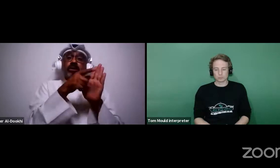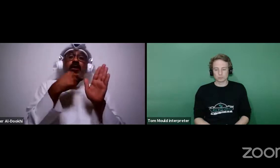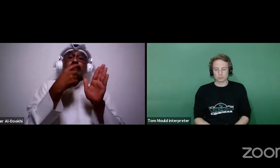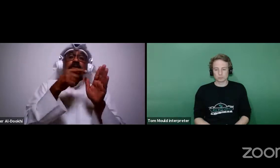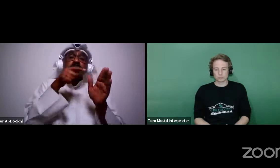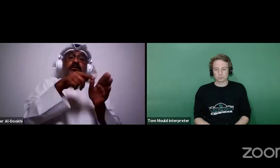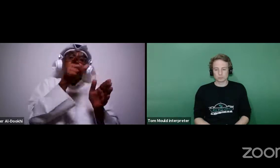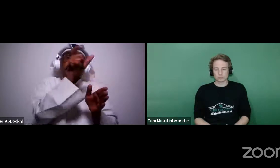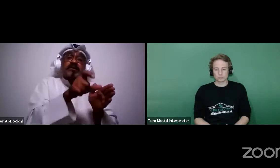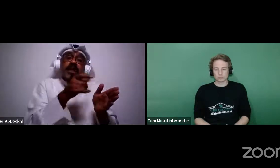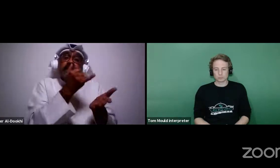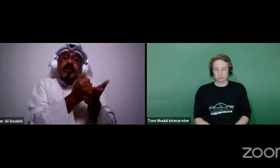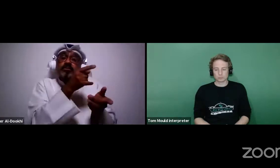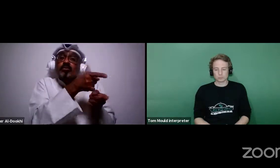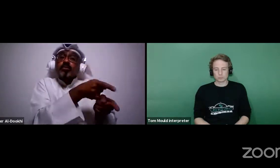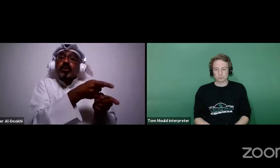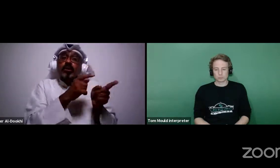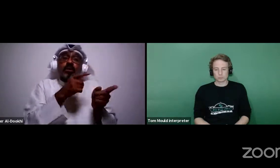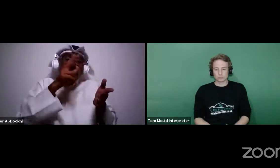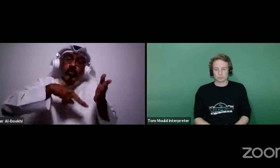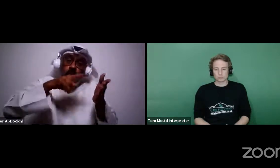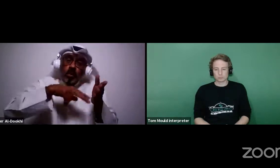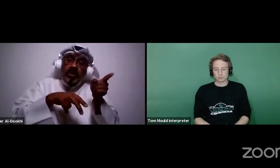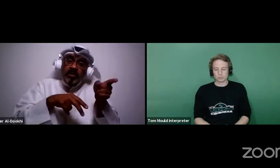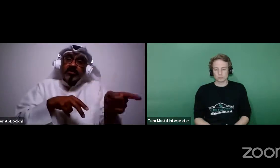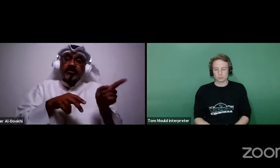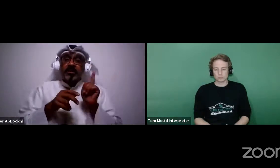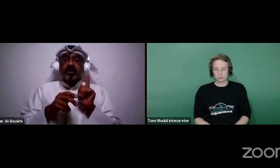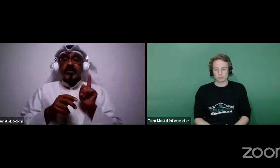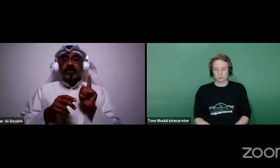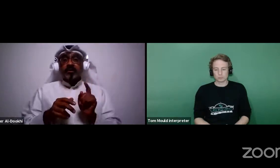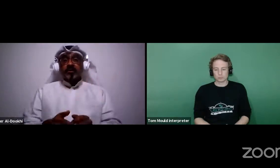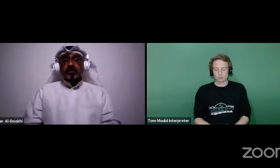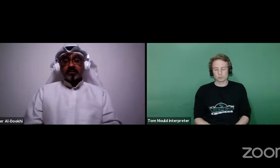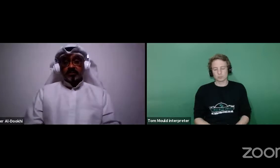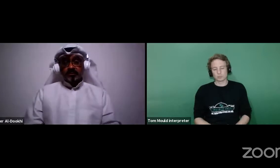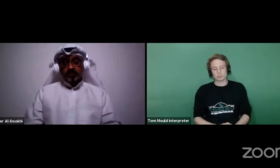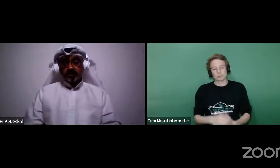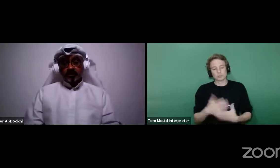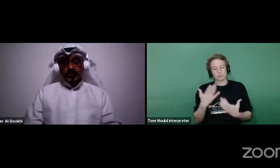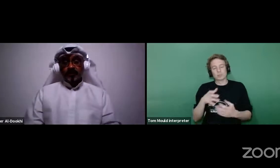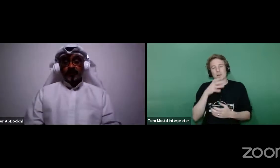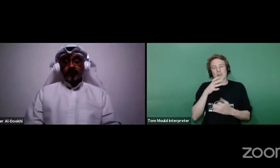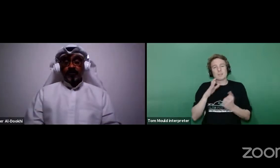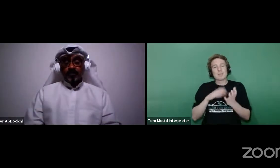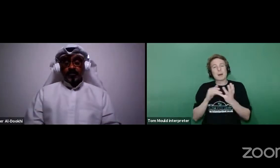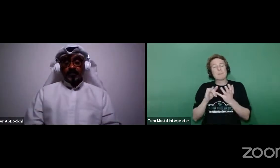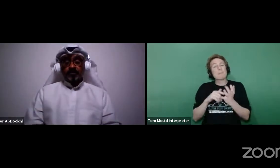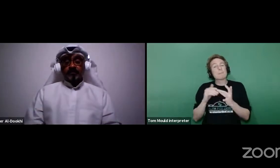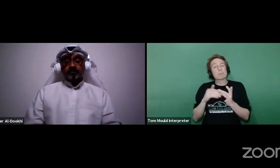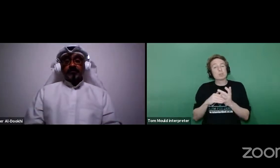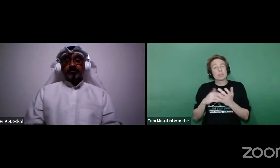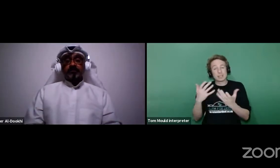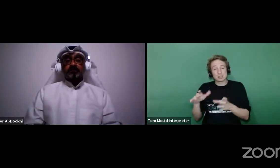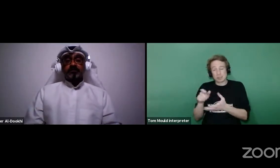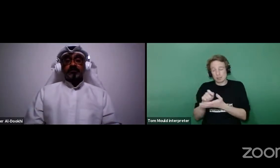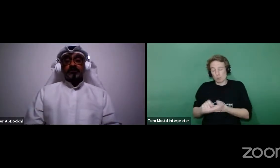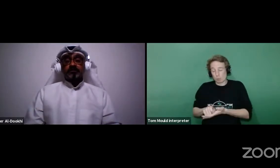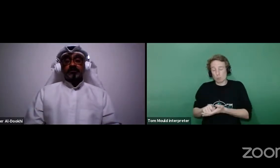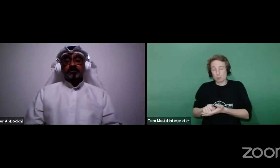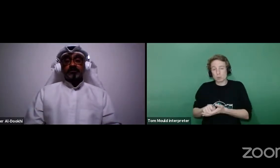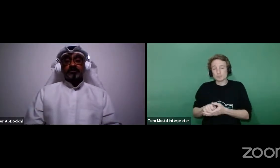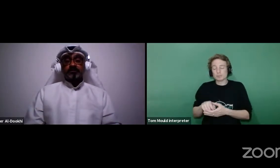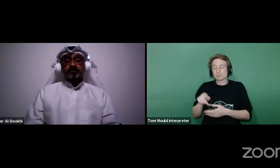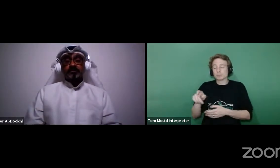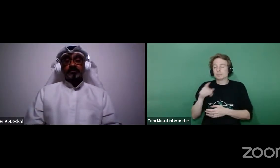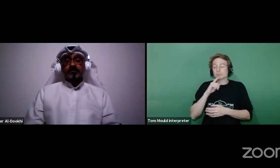And it's been reported by Imam Muslim on the authority of An-Nawas ibn Sam'an, who said that the Prophet, peace and blessings be